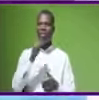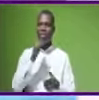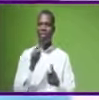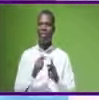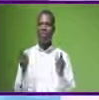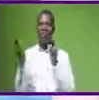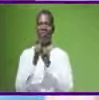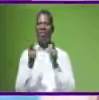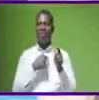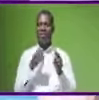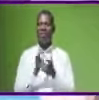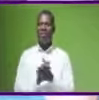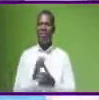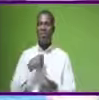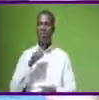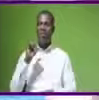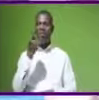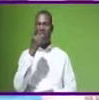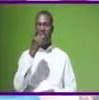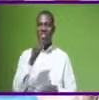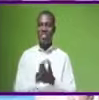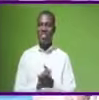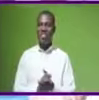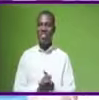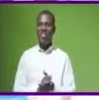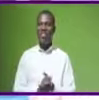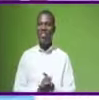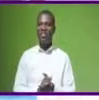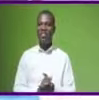Yes. May I want to come for me?